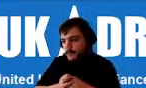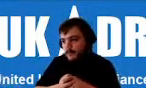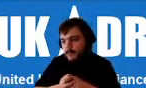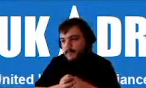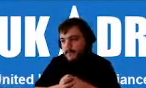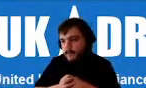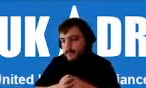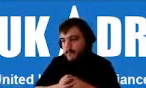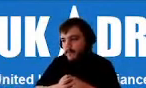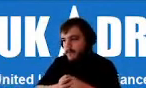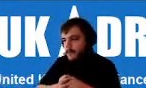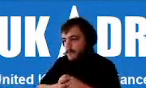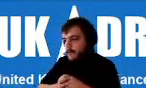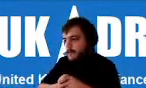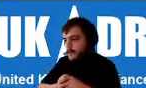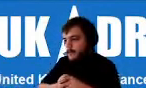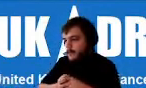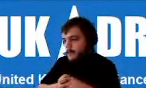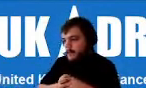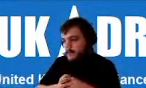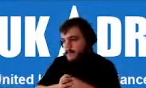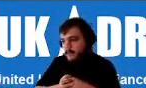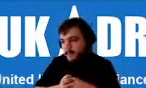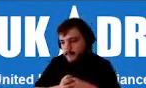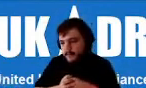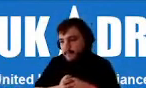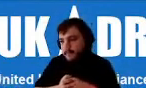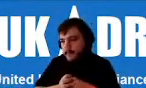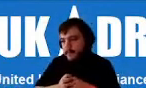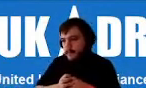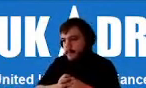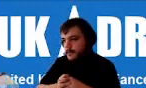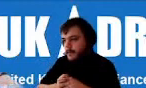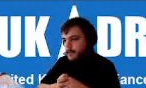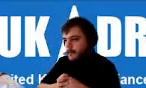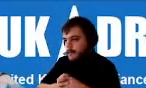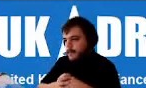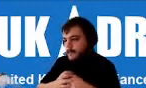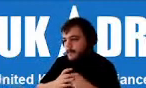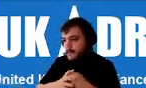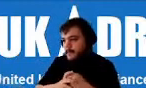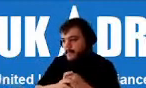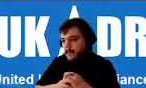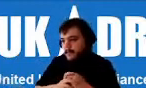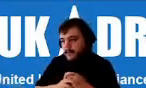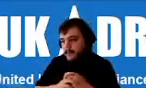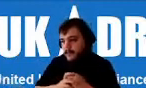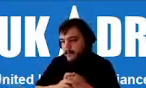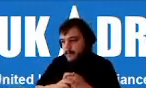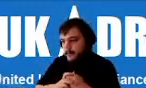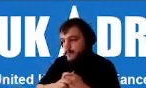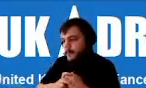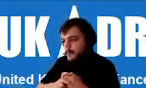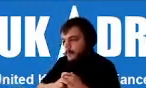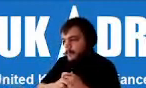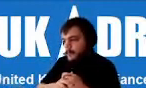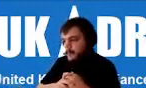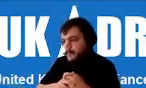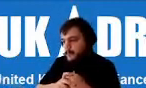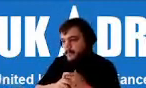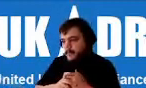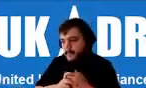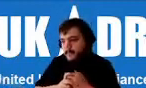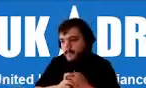House of Lords Committee on Risk Assessment and Risk Planning, I got them to invite Robert Harris to